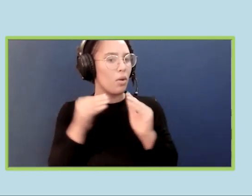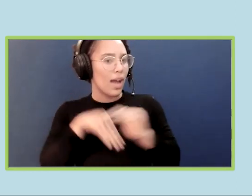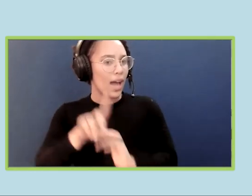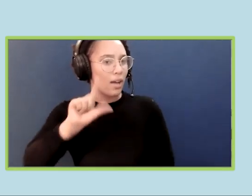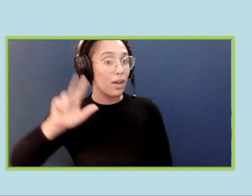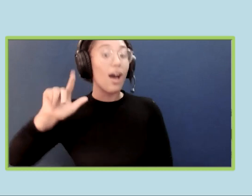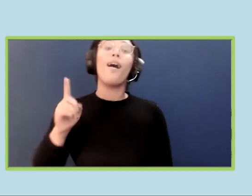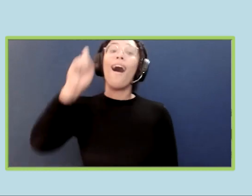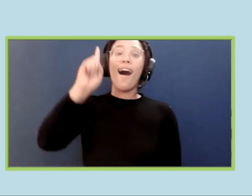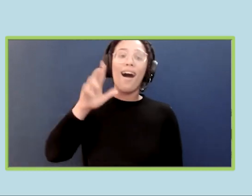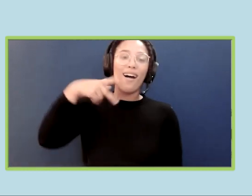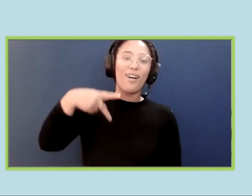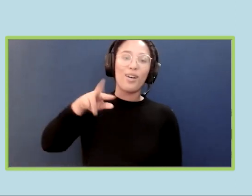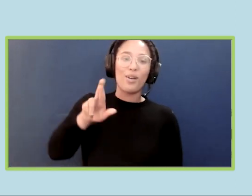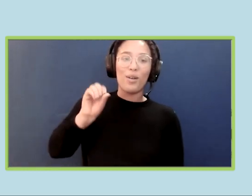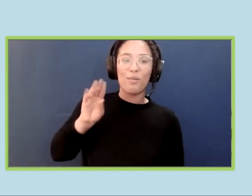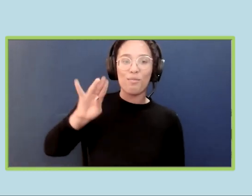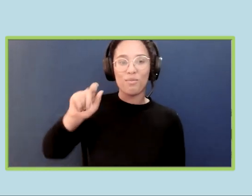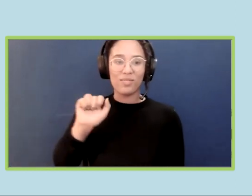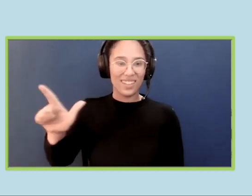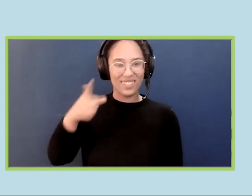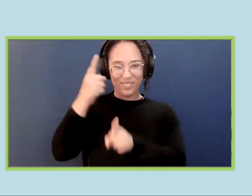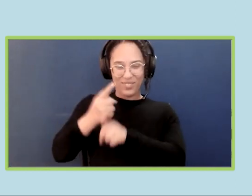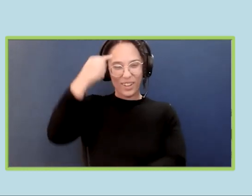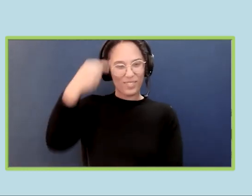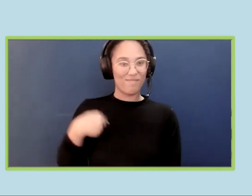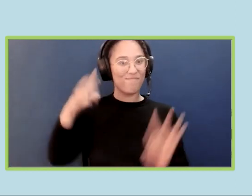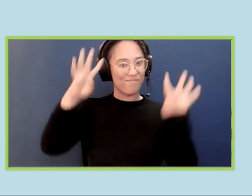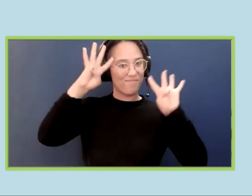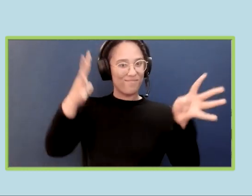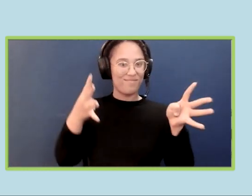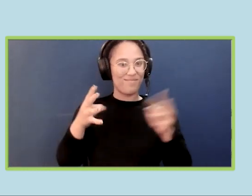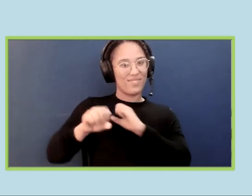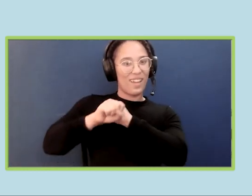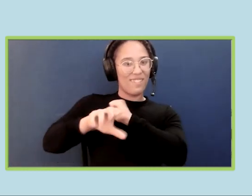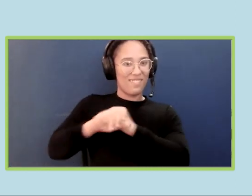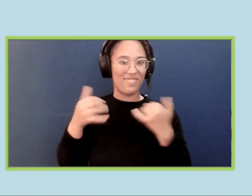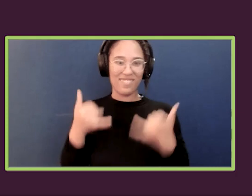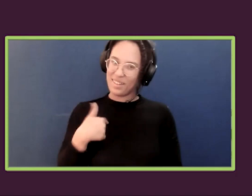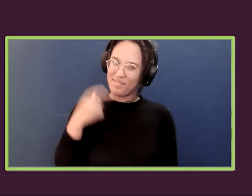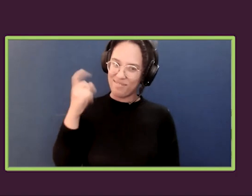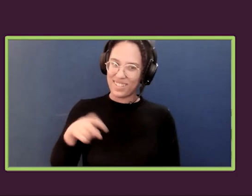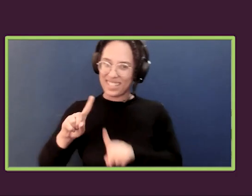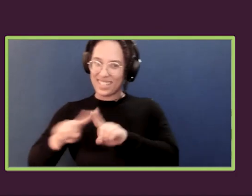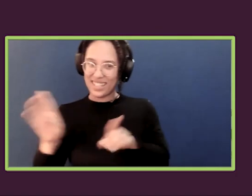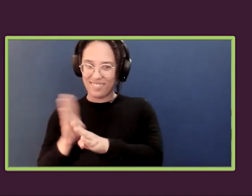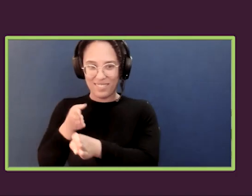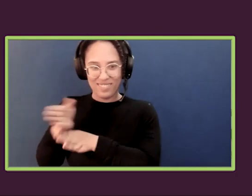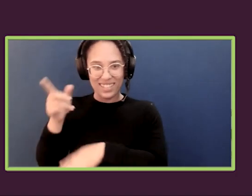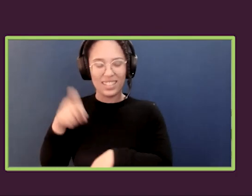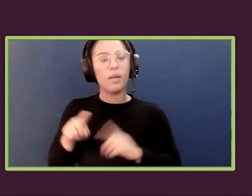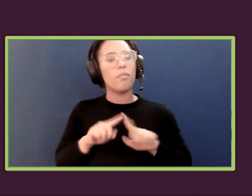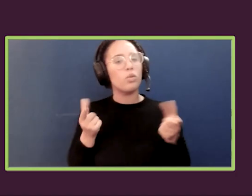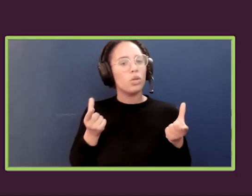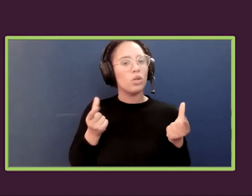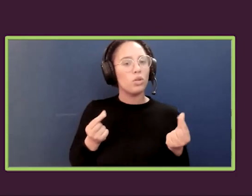Bono ASL, they're right for me. I just made that commercial up right then. I should be in a different business. What do we do at LTHJ Global?